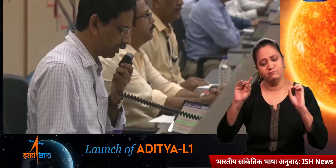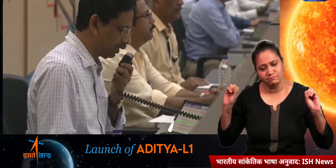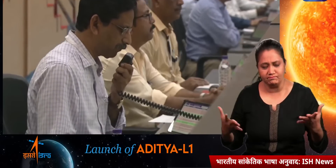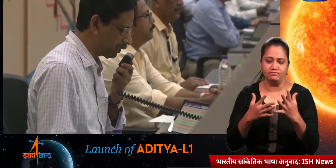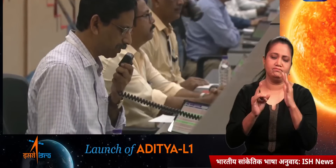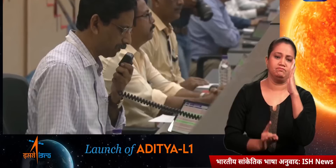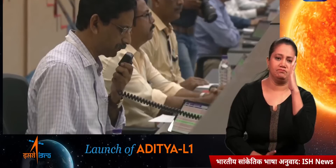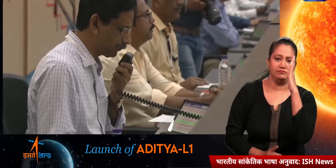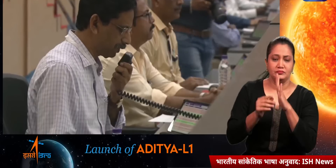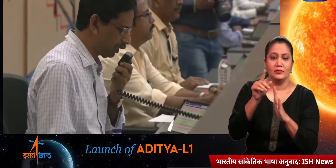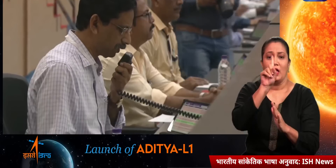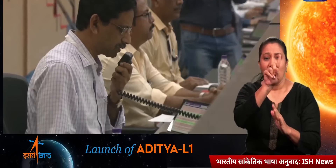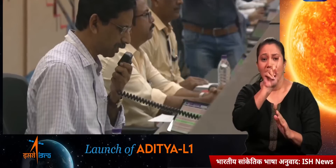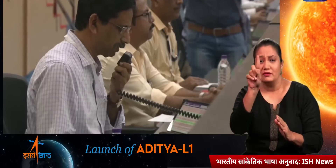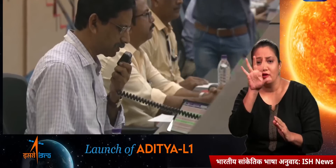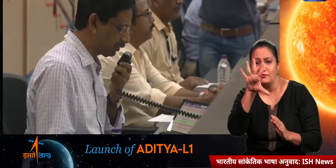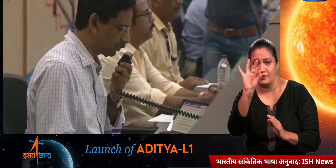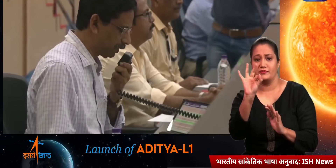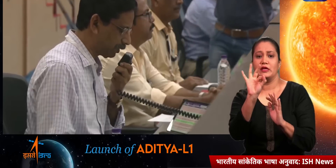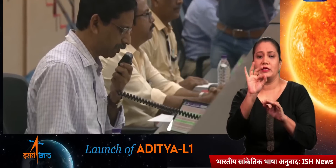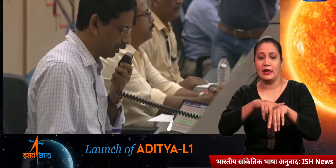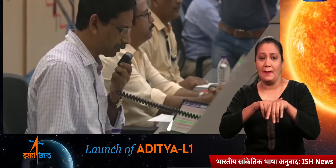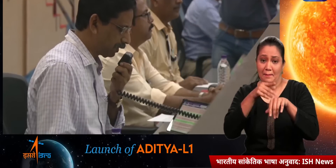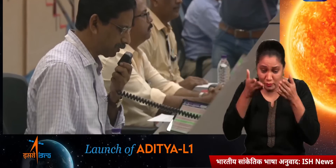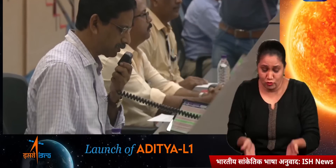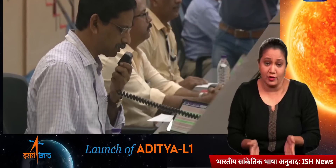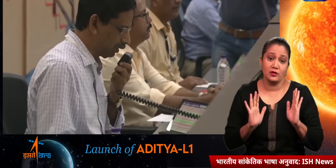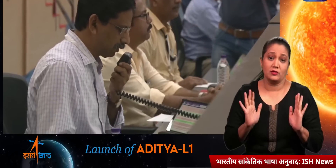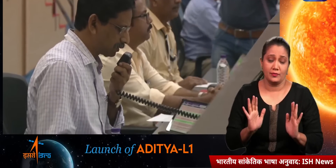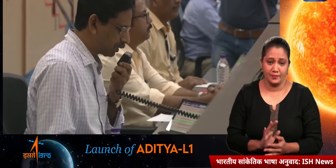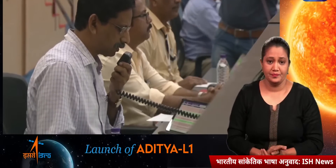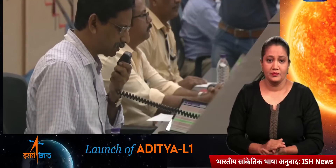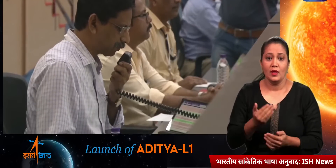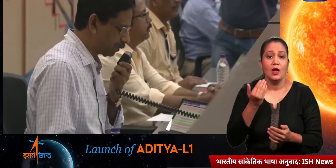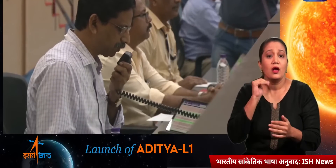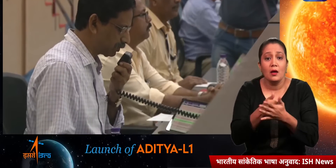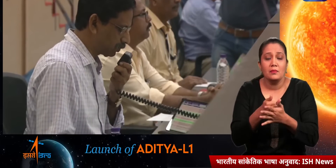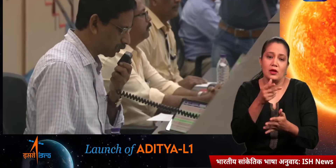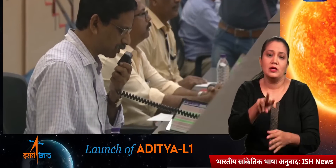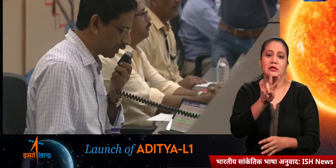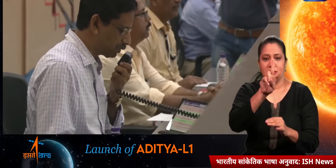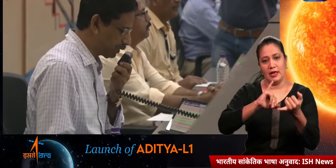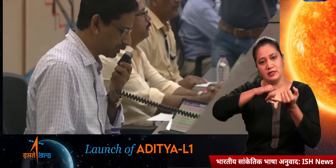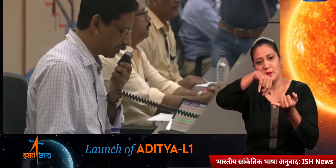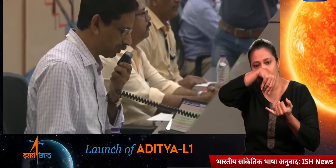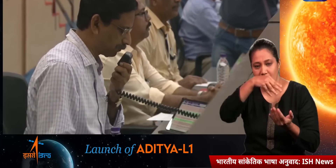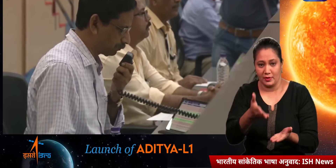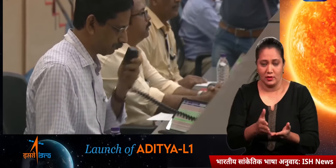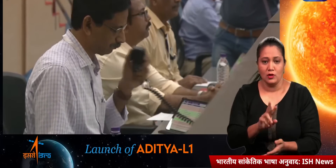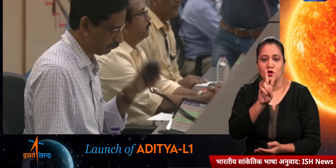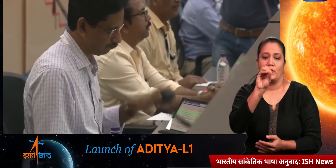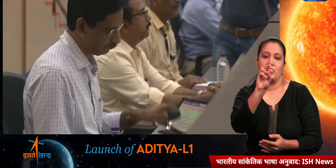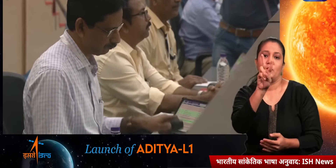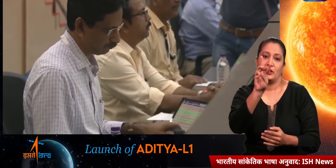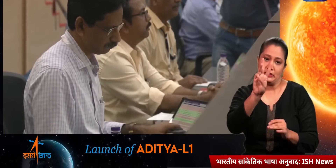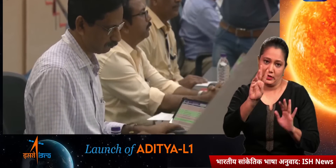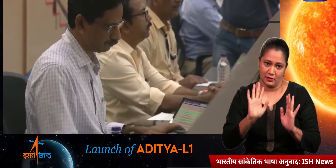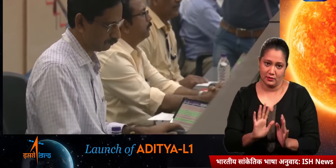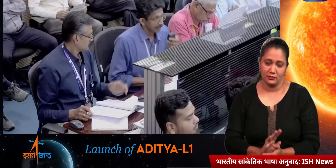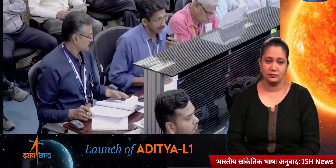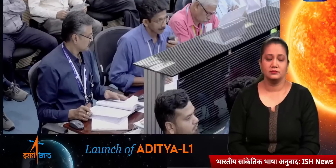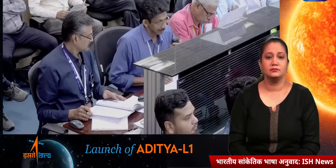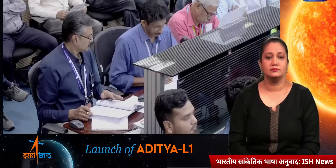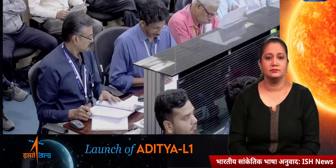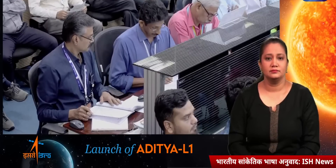at 11:50 hours IST today. That is 2nd September 2023.